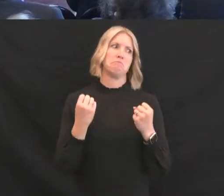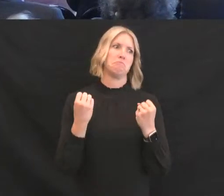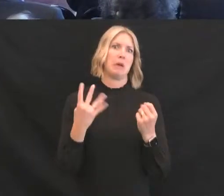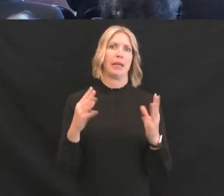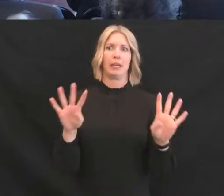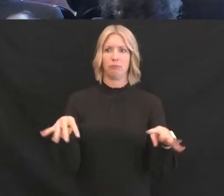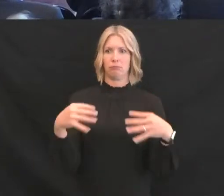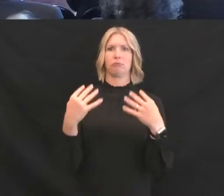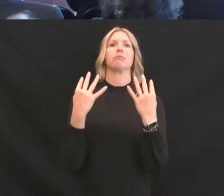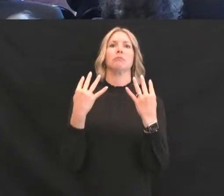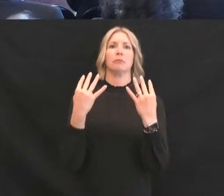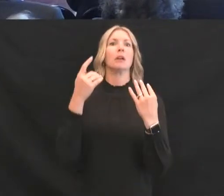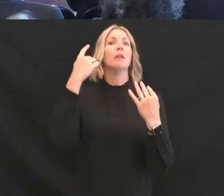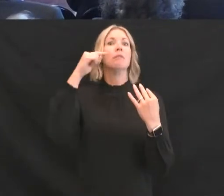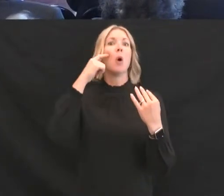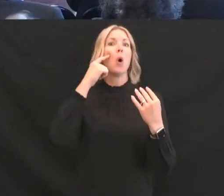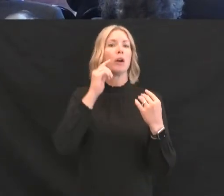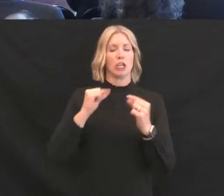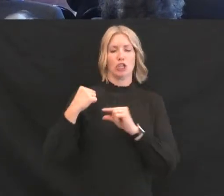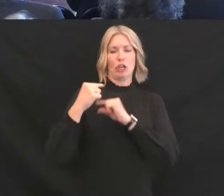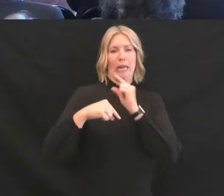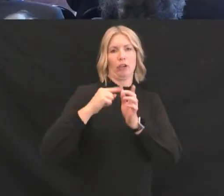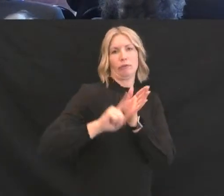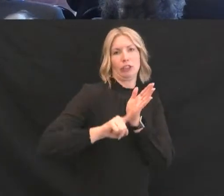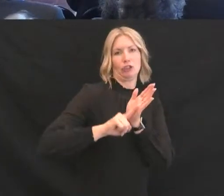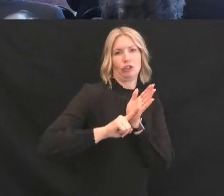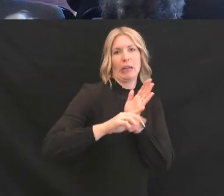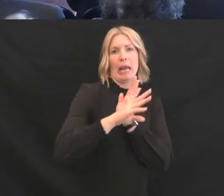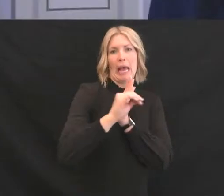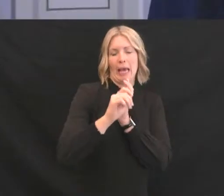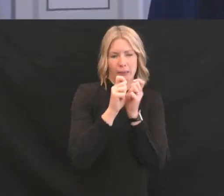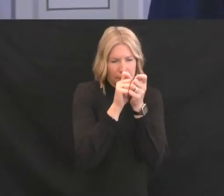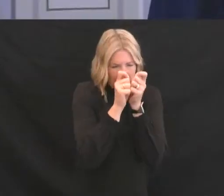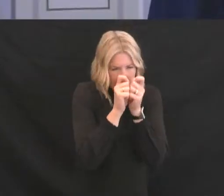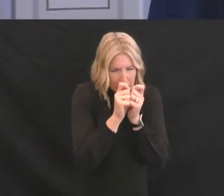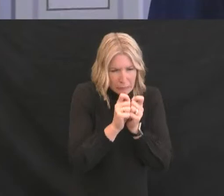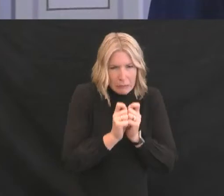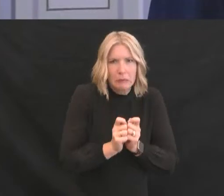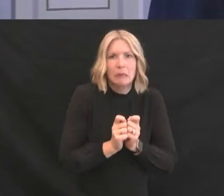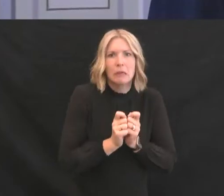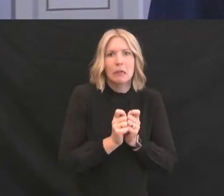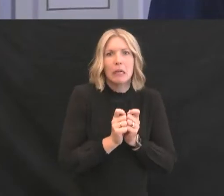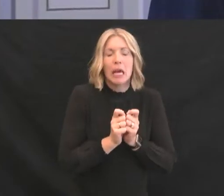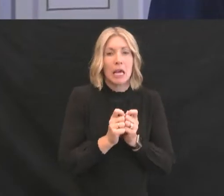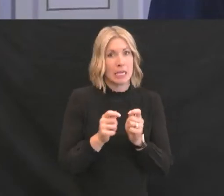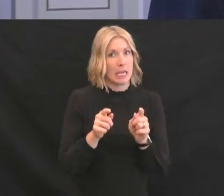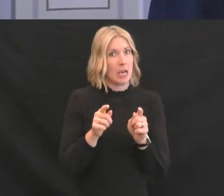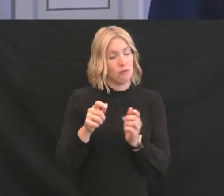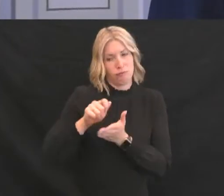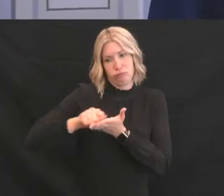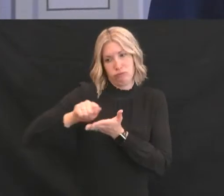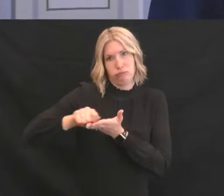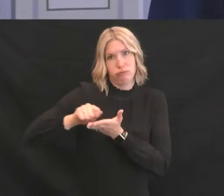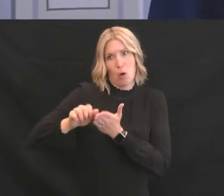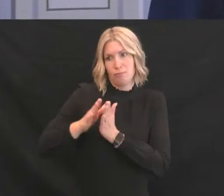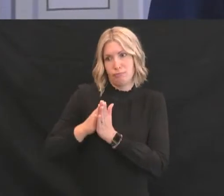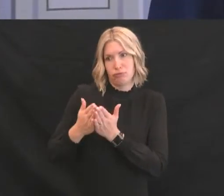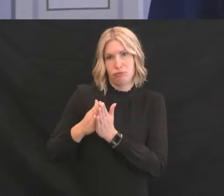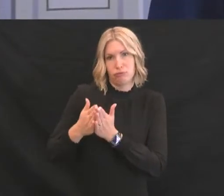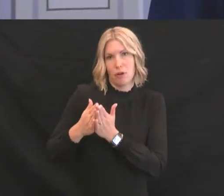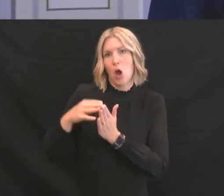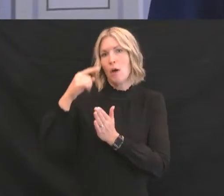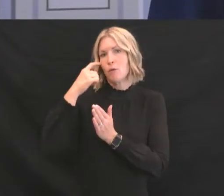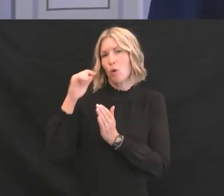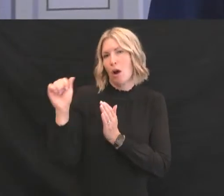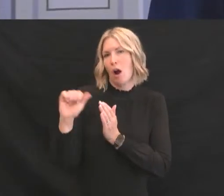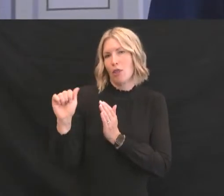translational genetics research and has identified several novel susceptibility genes in psoriasis and psoriatic